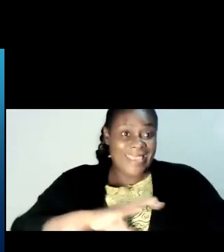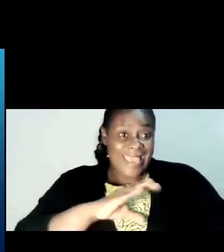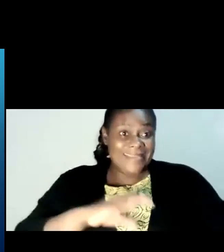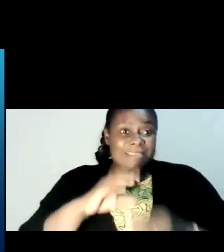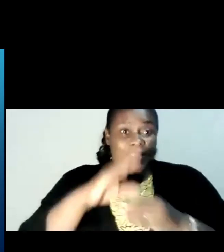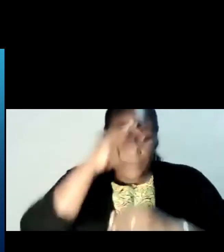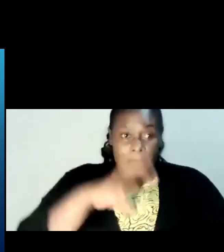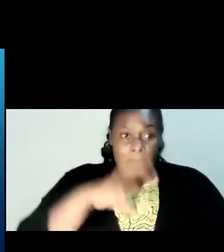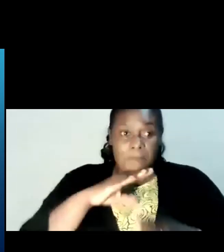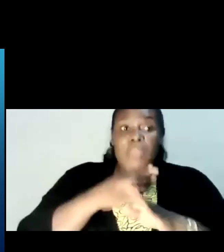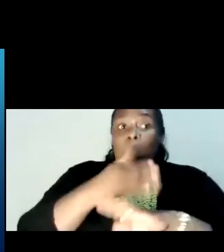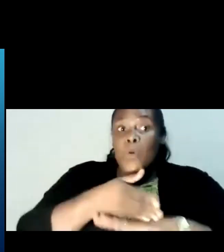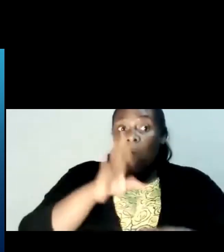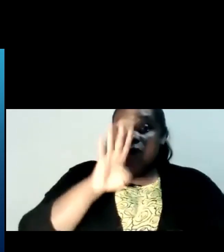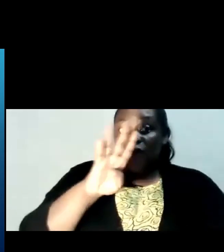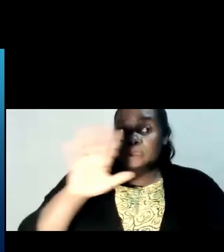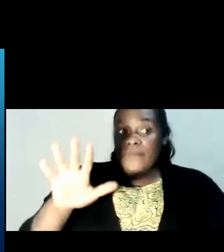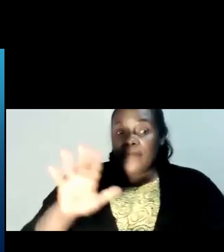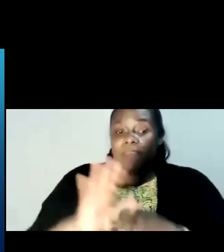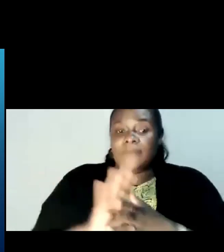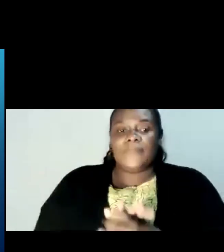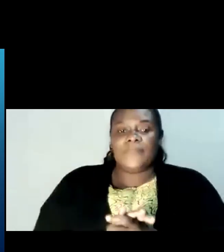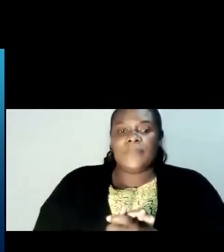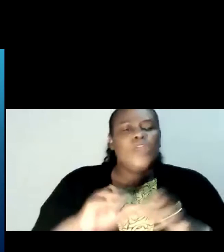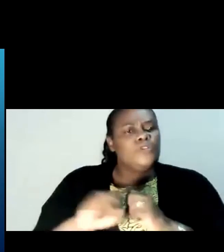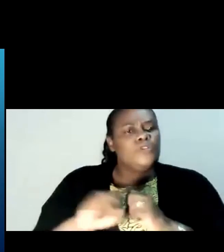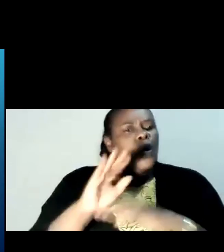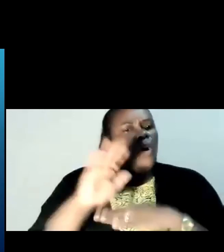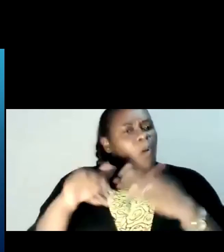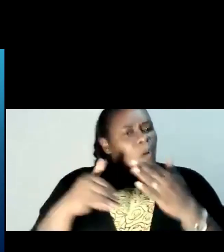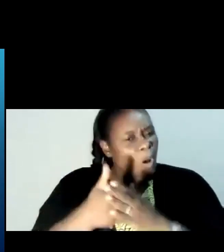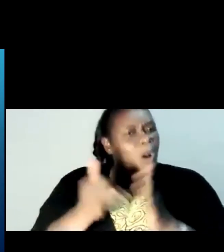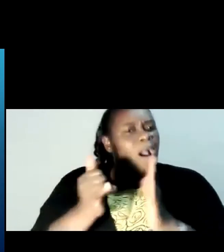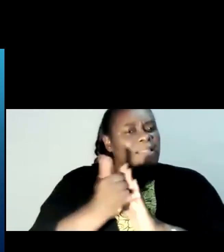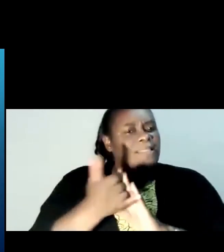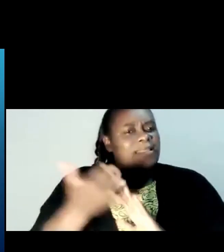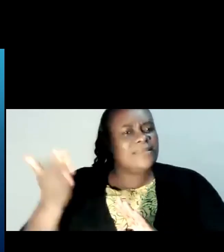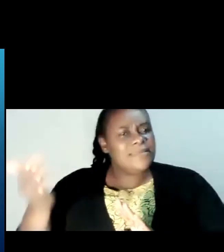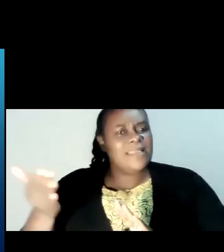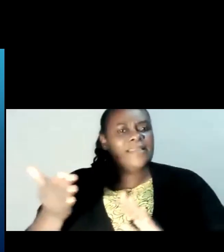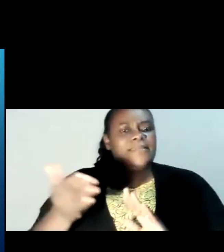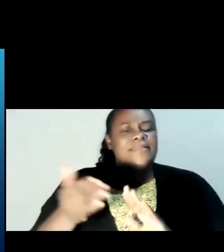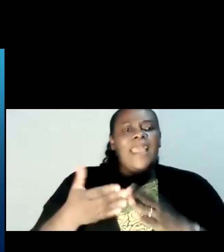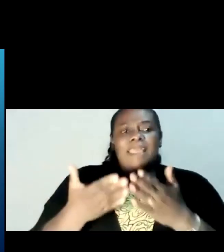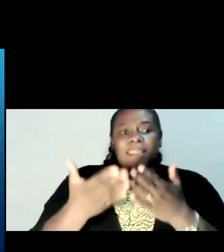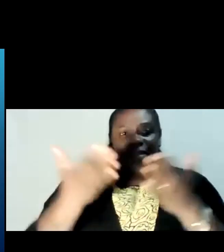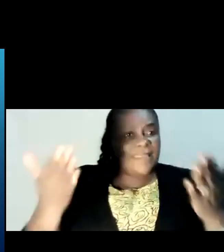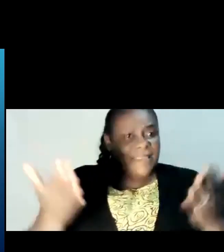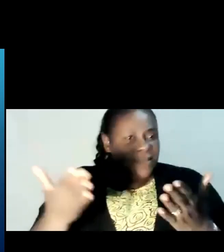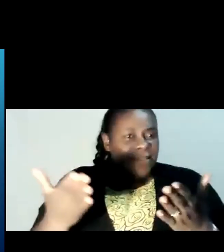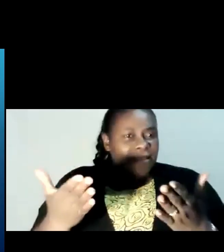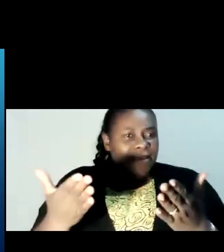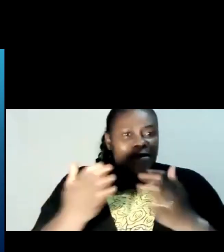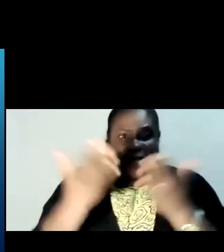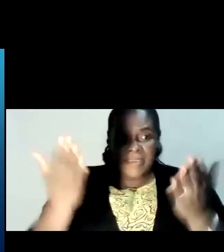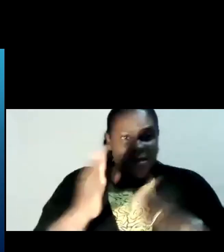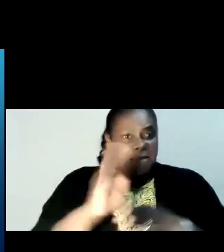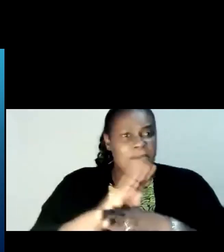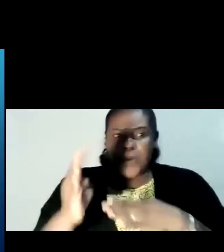45. So all of these things can be made available through the public healthcare system in